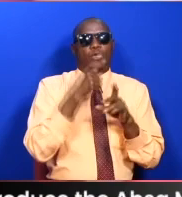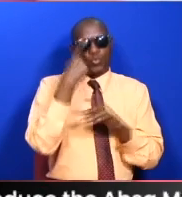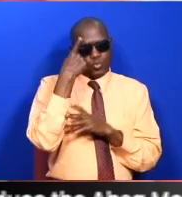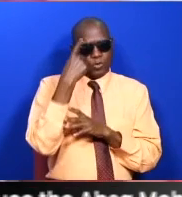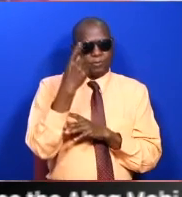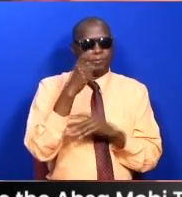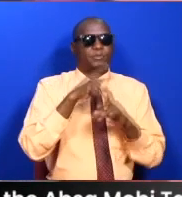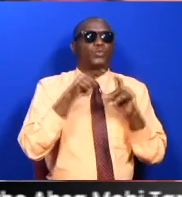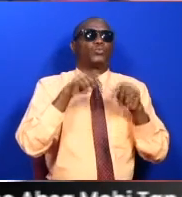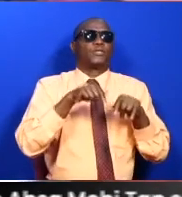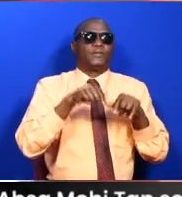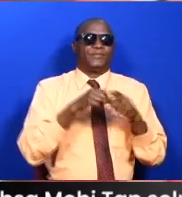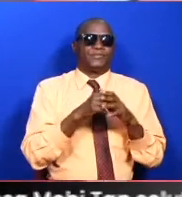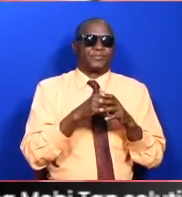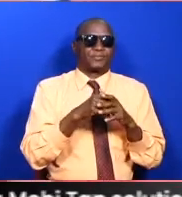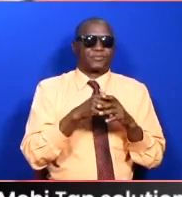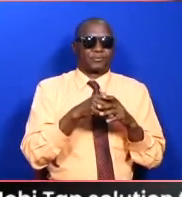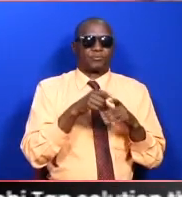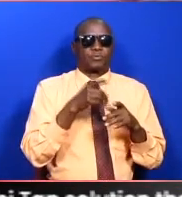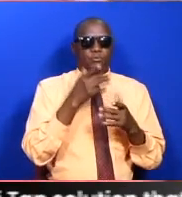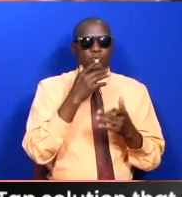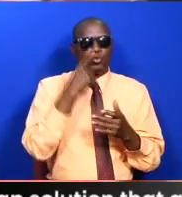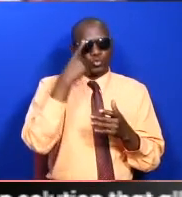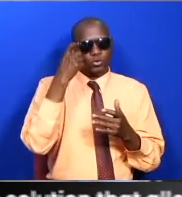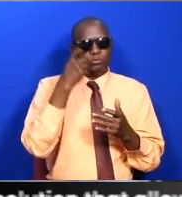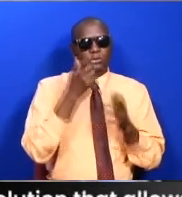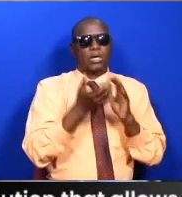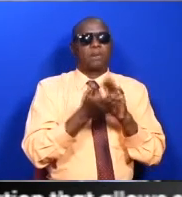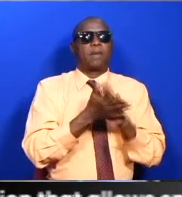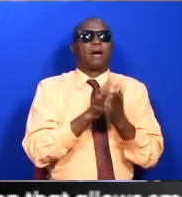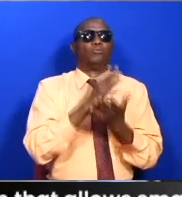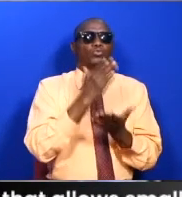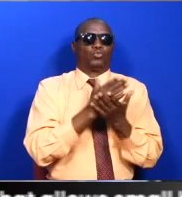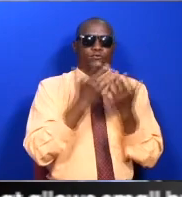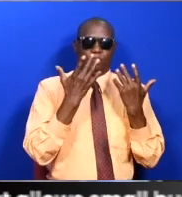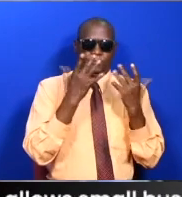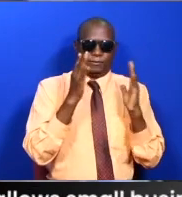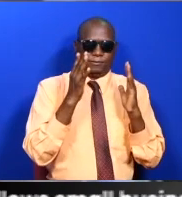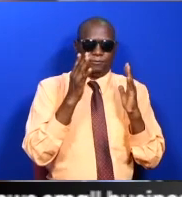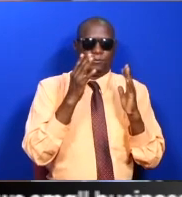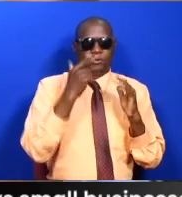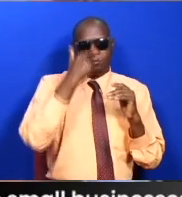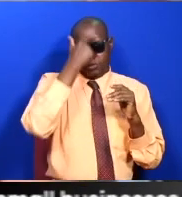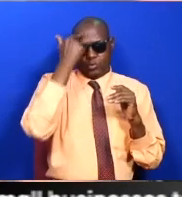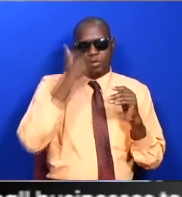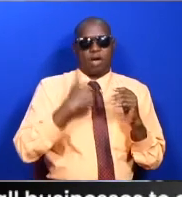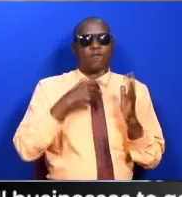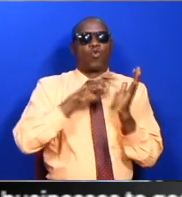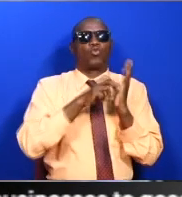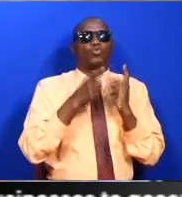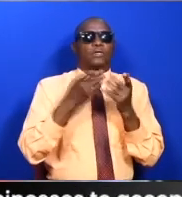but today it is a dream come true. The dream has come true because we have a contractor on